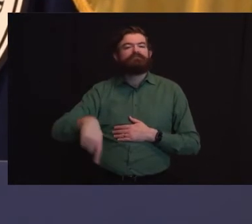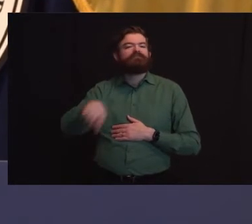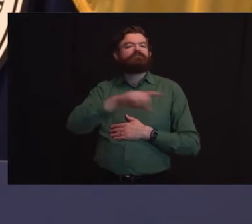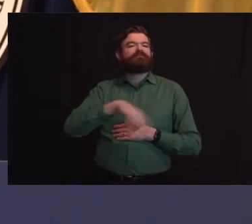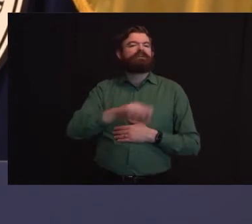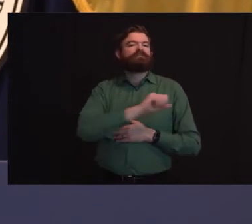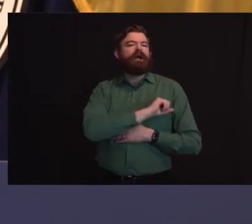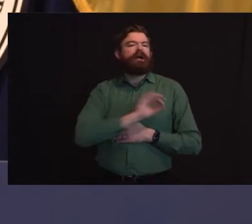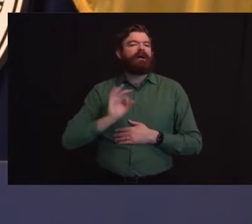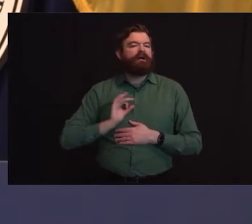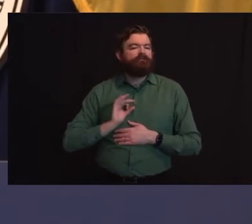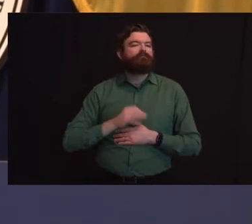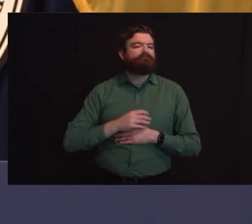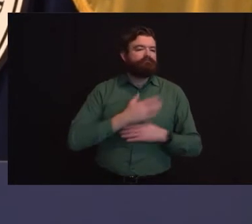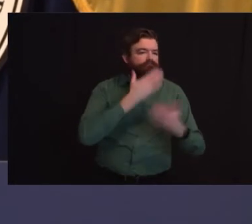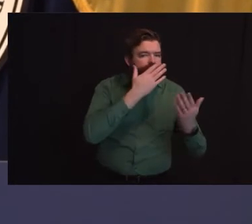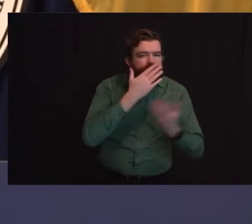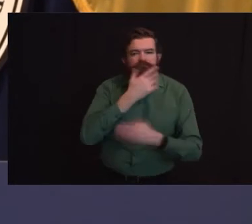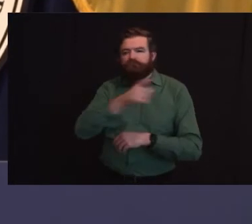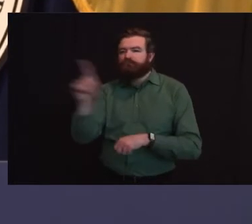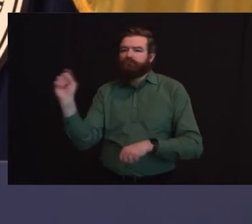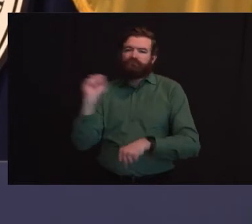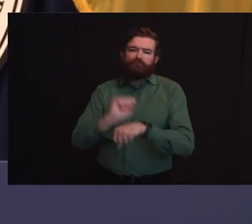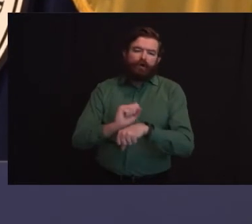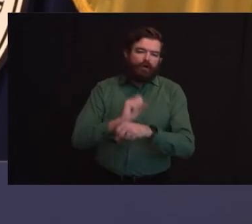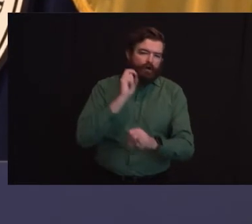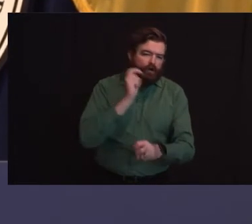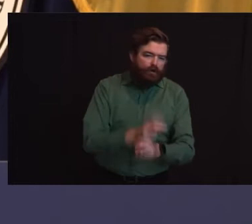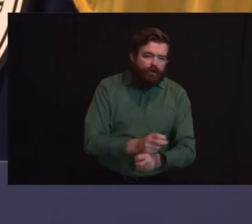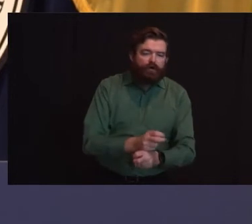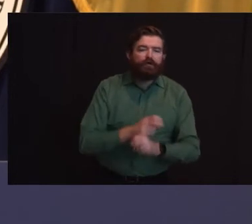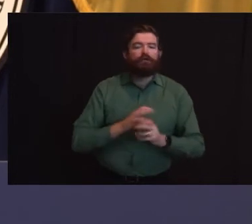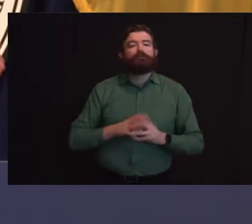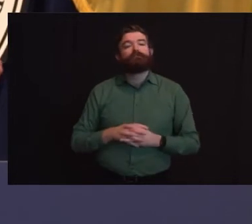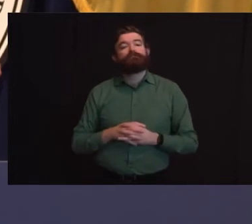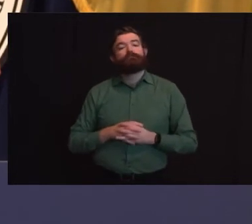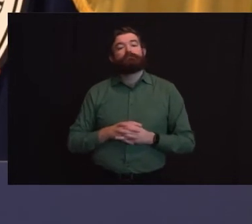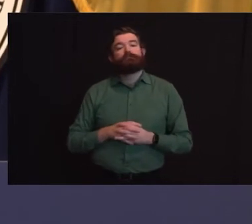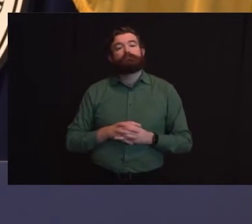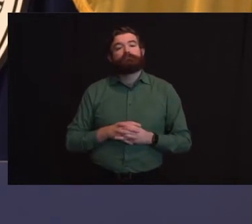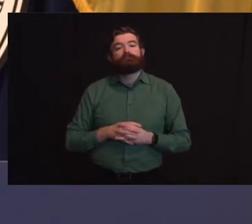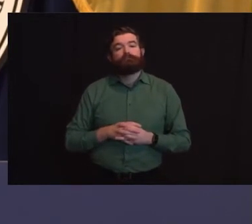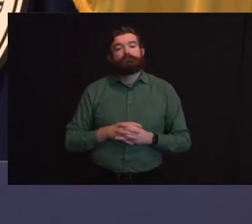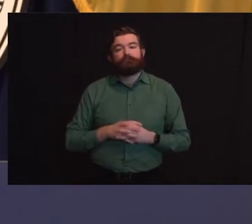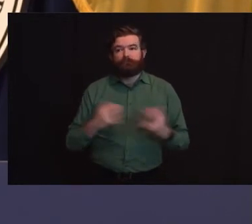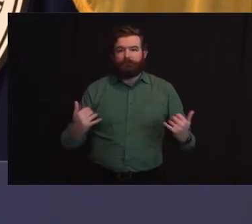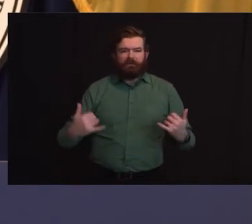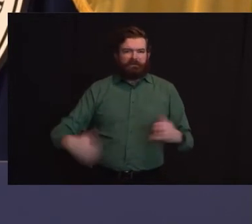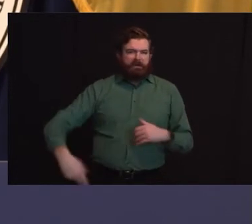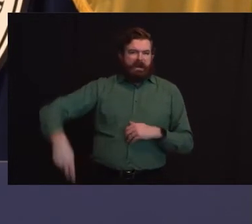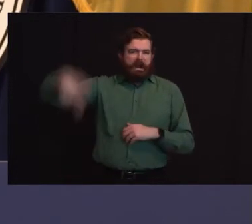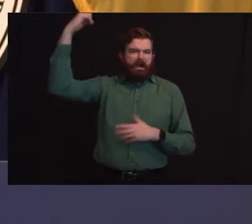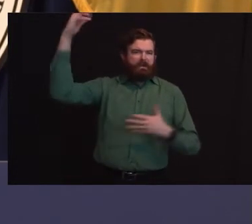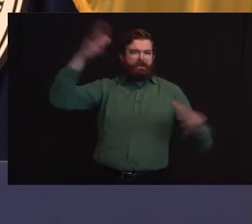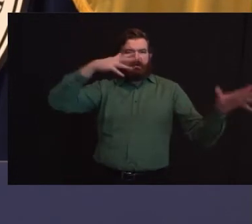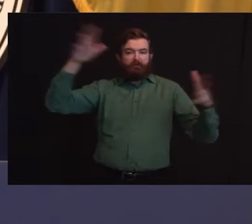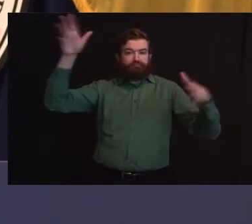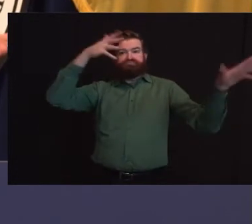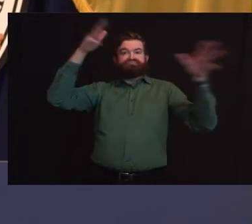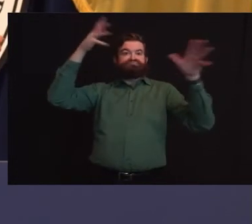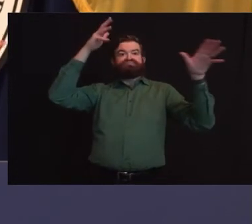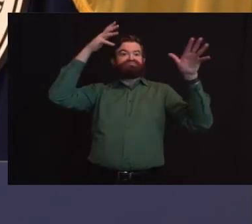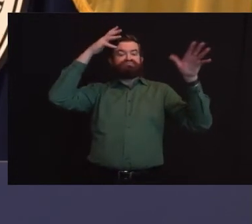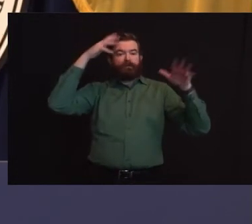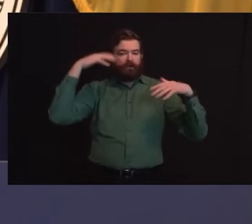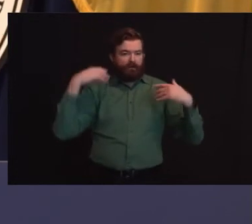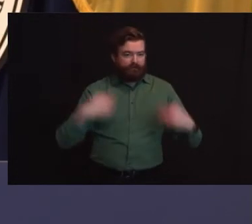you and I have seen up and down the state, they're really well laid out. High winds today. I meant to say that, just crazy high winds. Everybody be careful, and